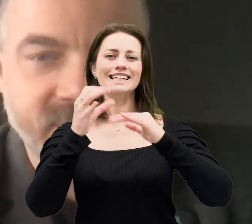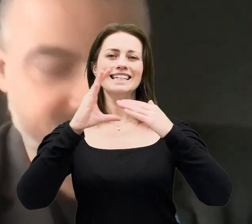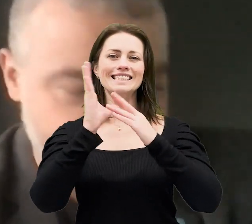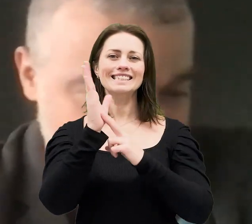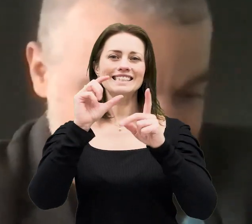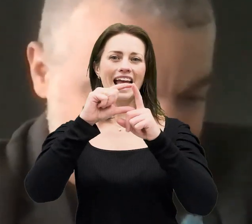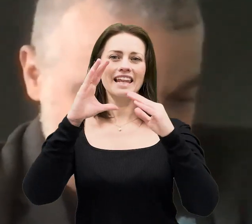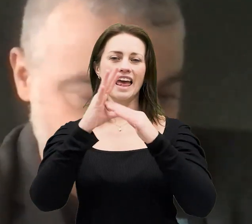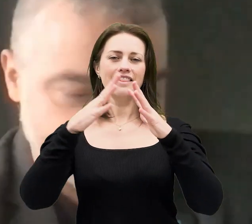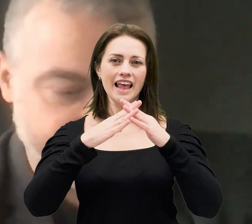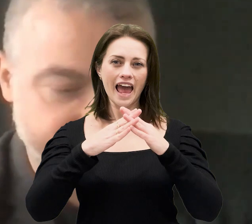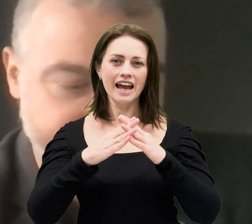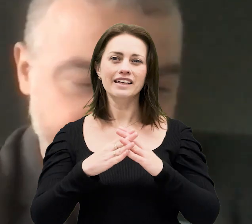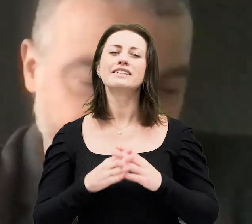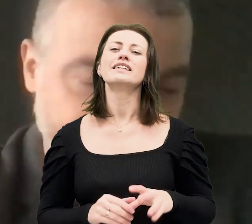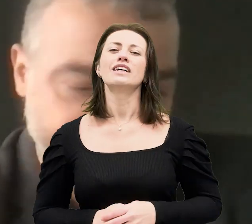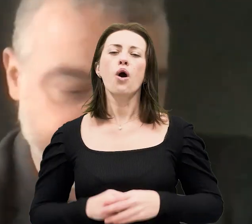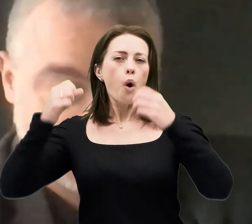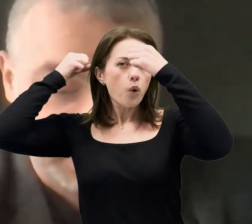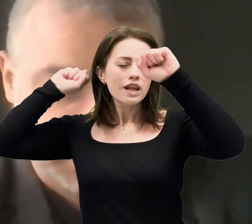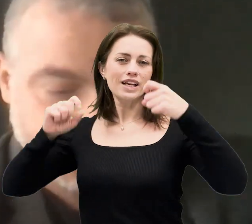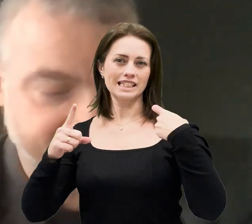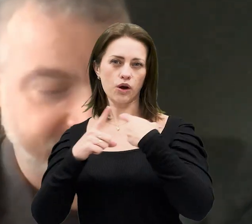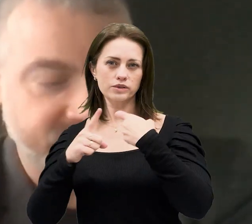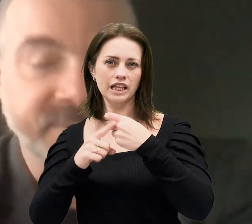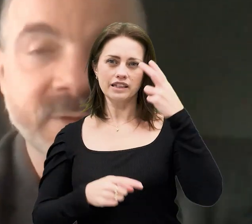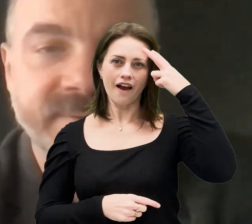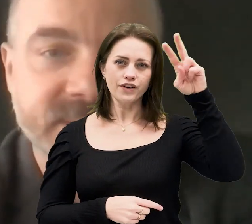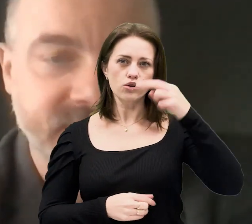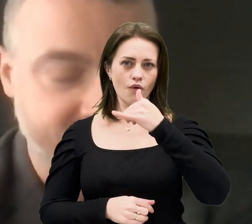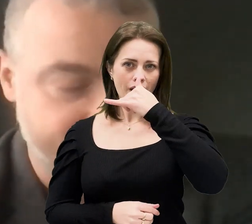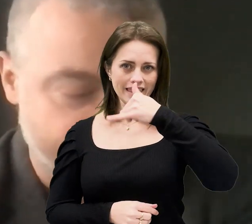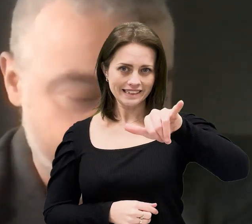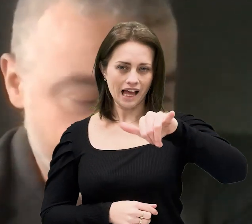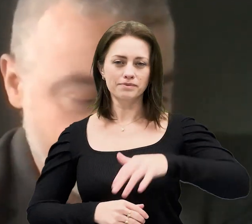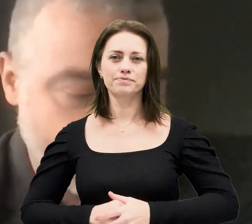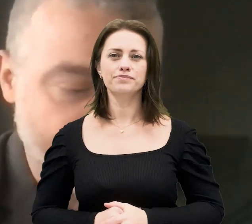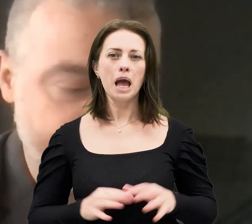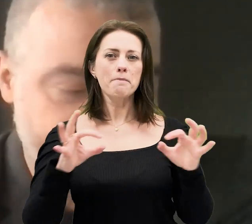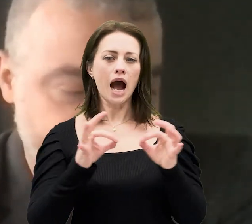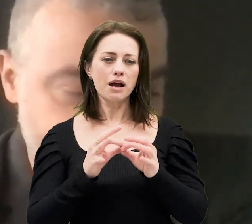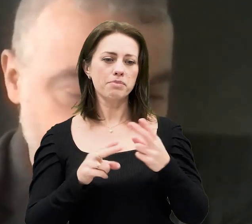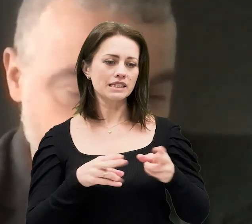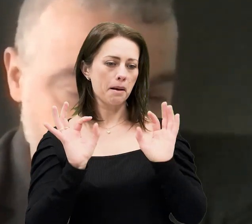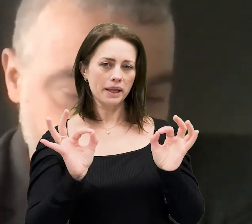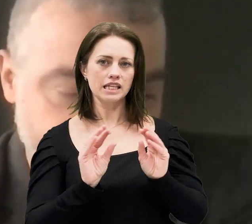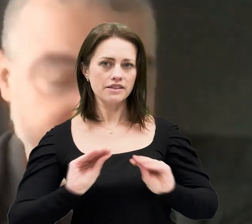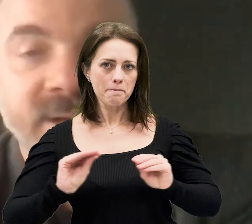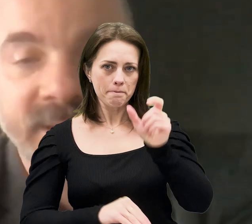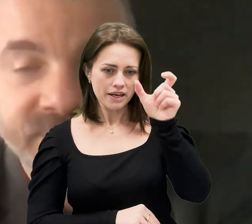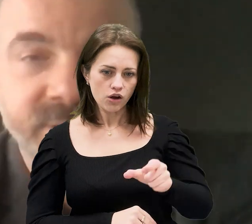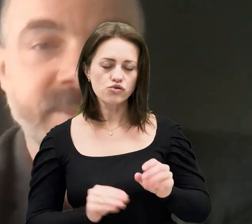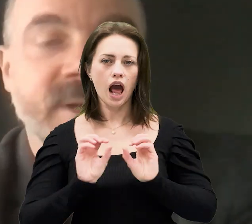Sander from the University of Konstantin, the Philosopher University in Nitra. Barbara is the special